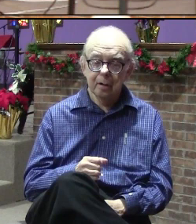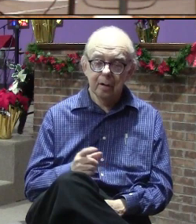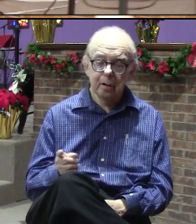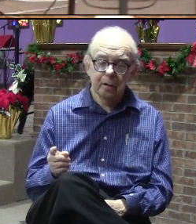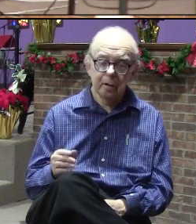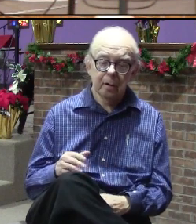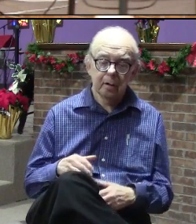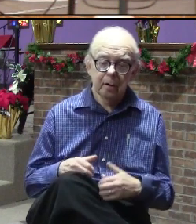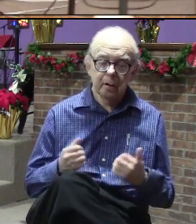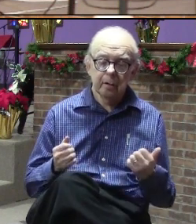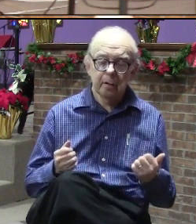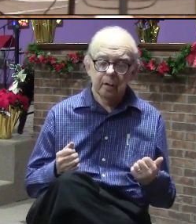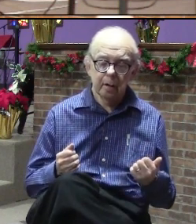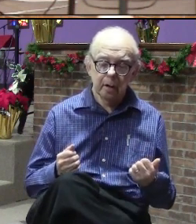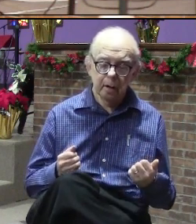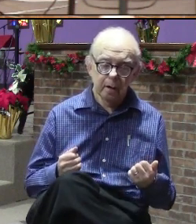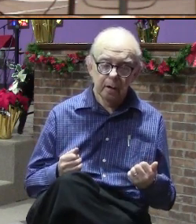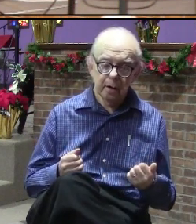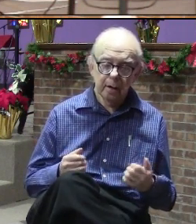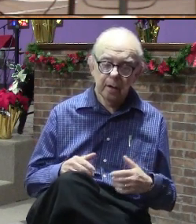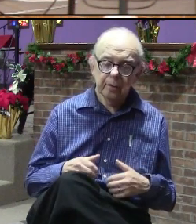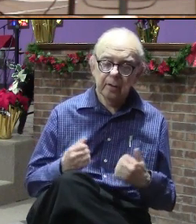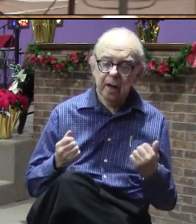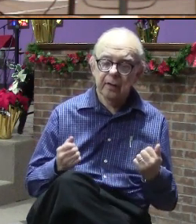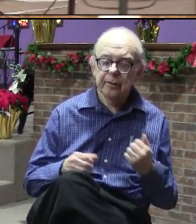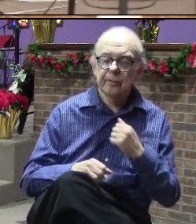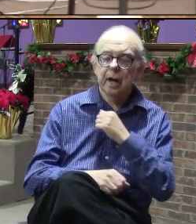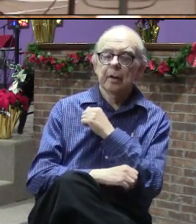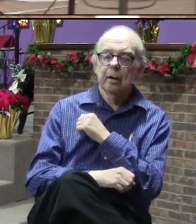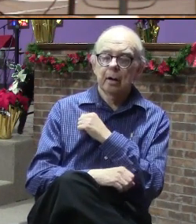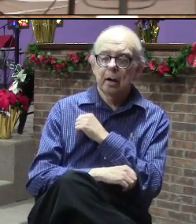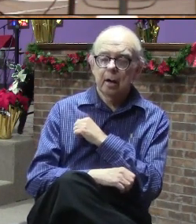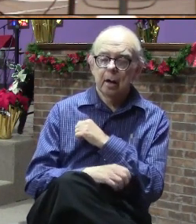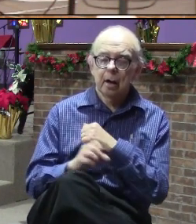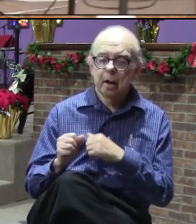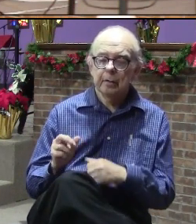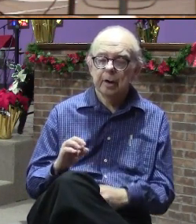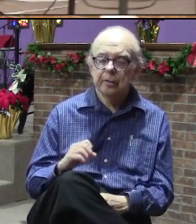They're like an Abraham and a Sarah of the Old